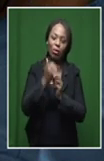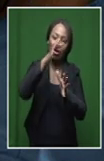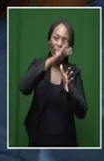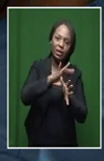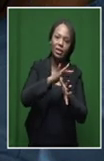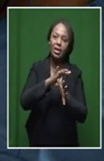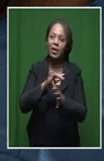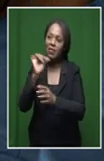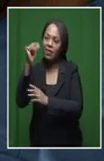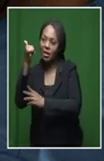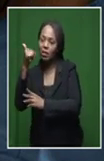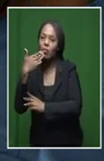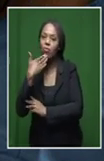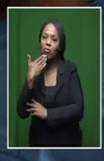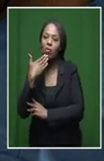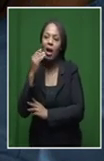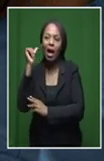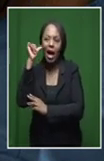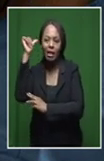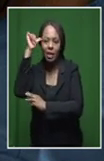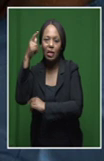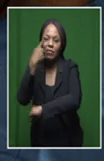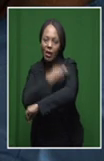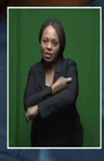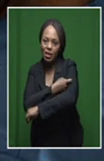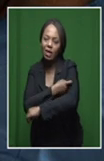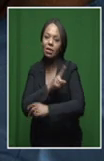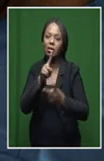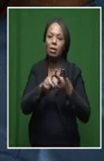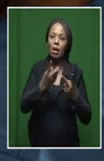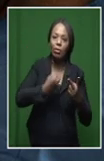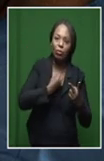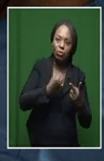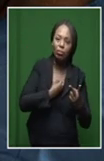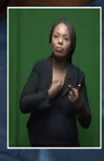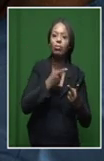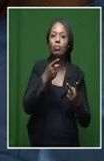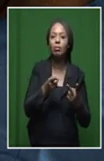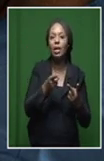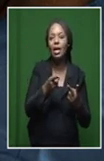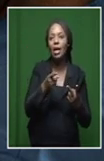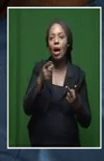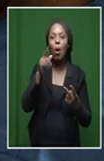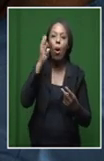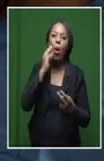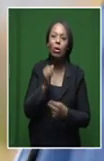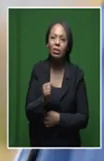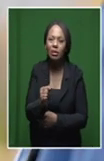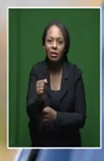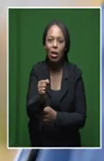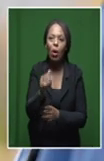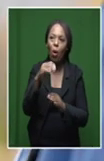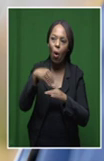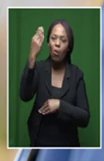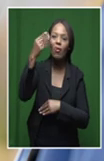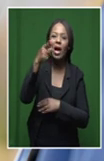adults and to vaccinate those older adults, those over 50 and particularly over 60, because we know